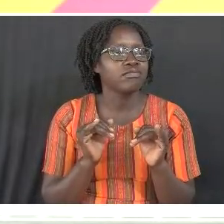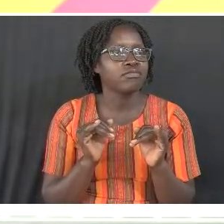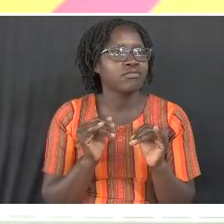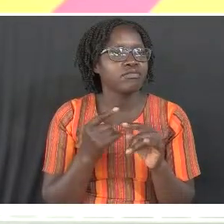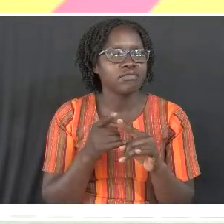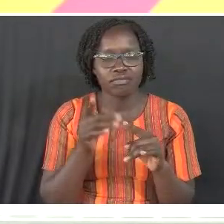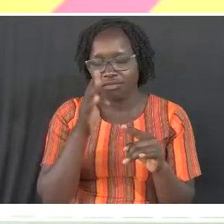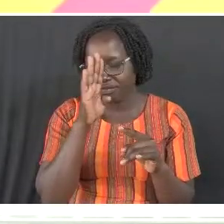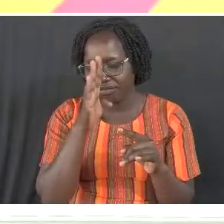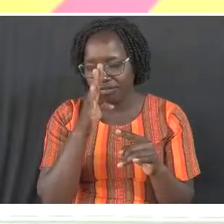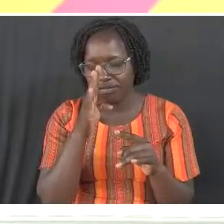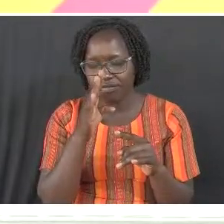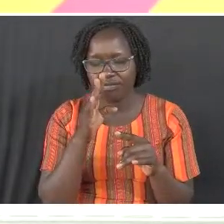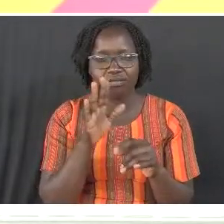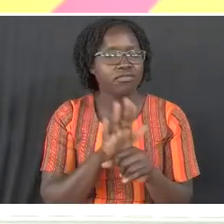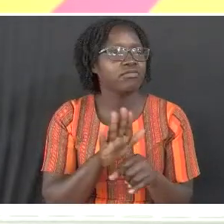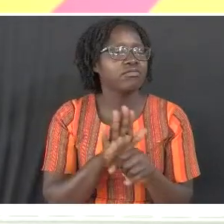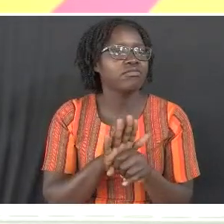don't think you will see